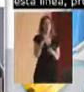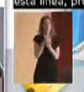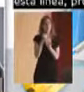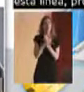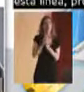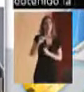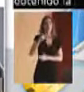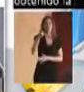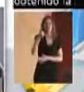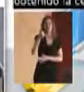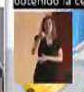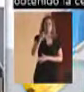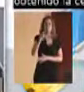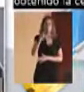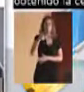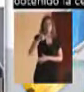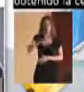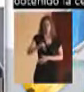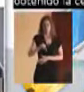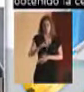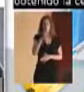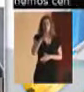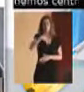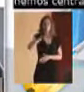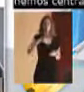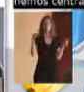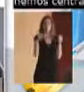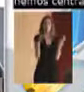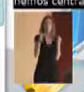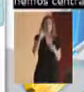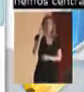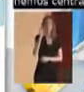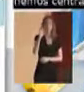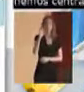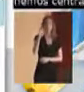we would probably not have obtained any certifications. That is why